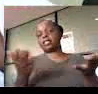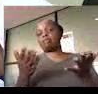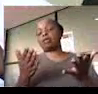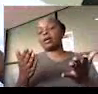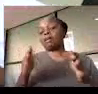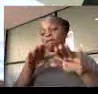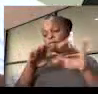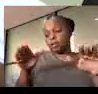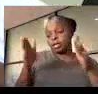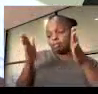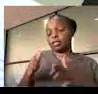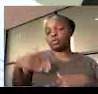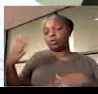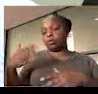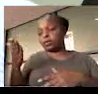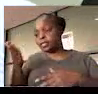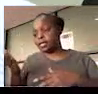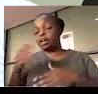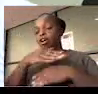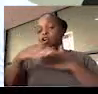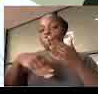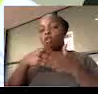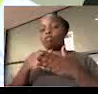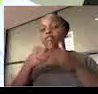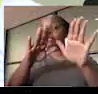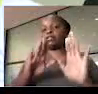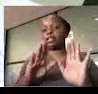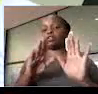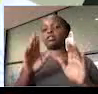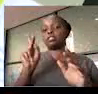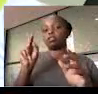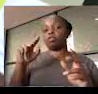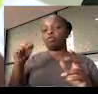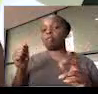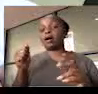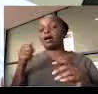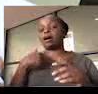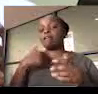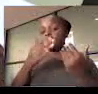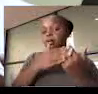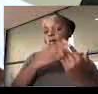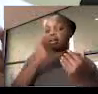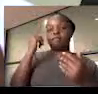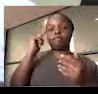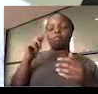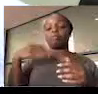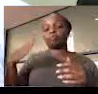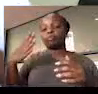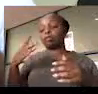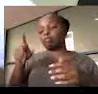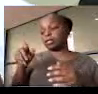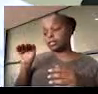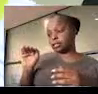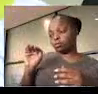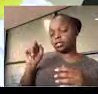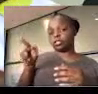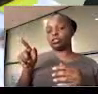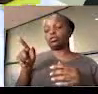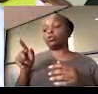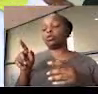the app, and then you register. Wow. The last one is you can go to our website,